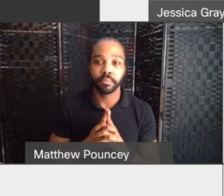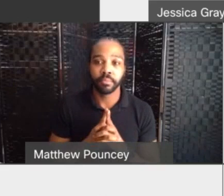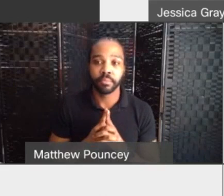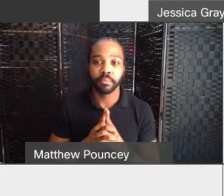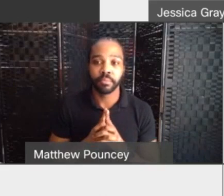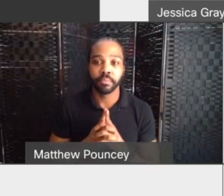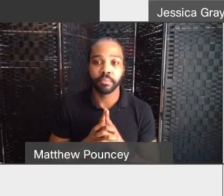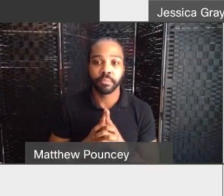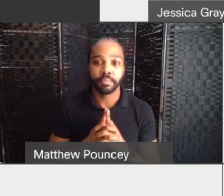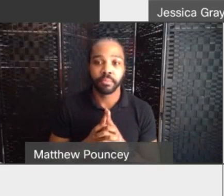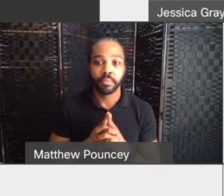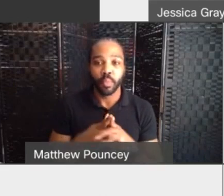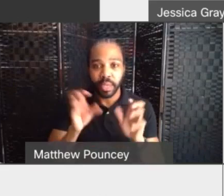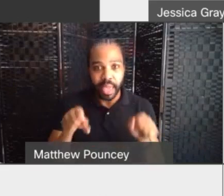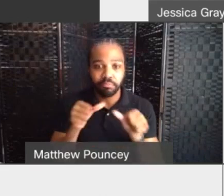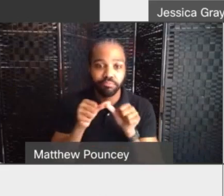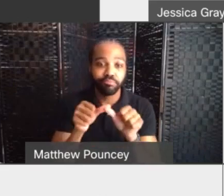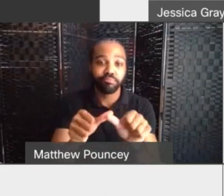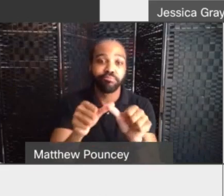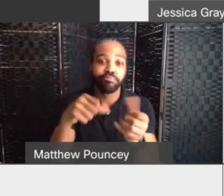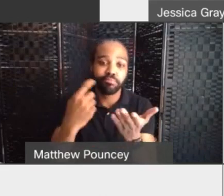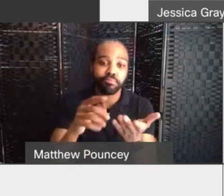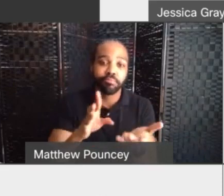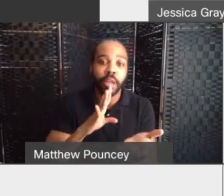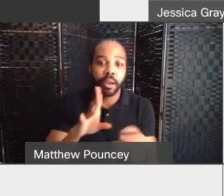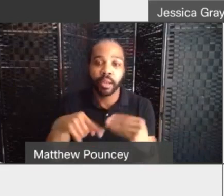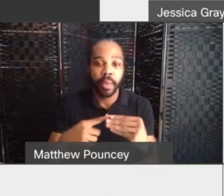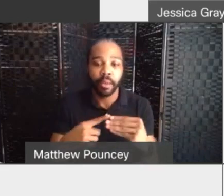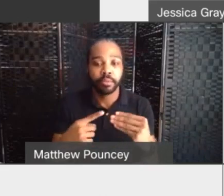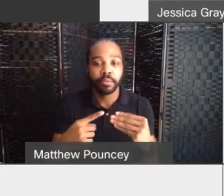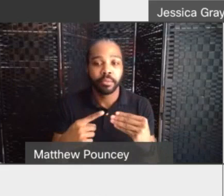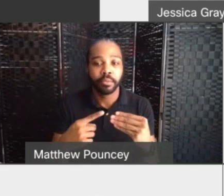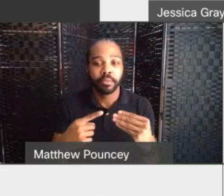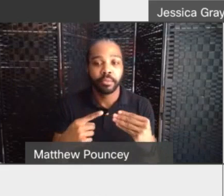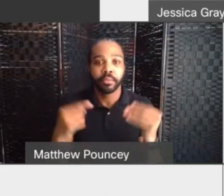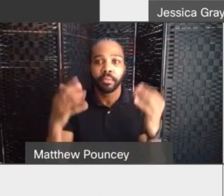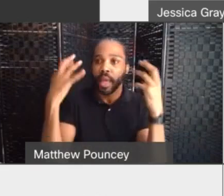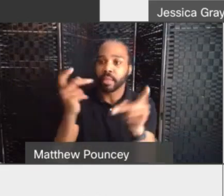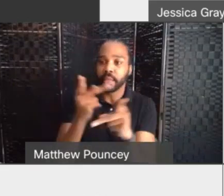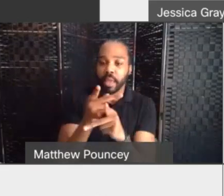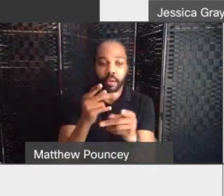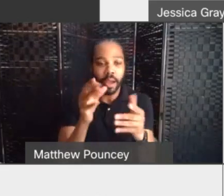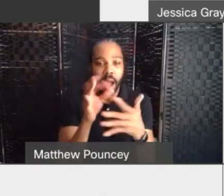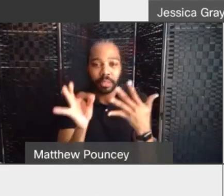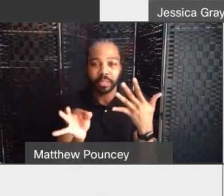We can keep talking about, as a healthcare population, what options there could be for these folks to get the vaccine.